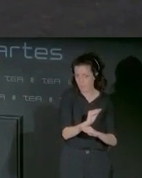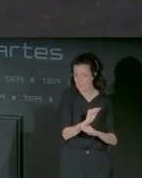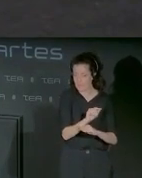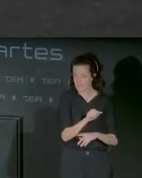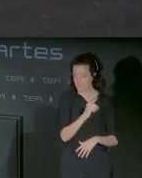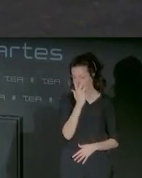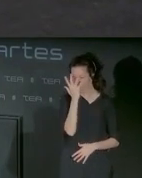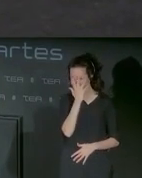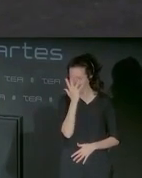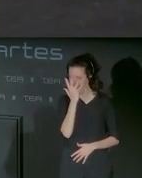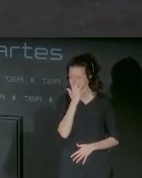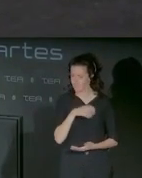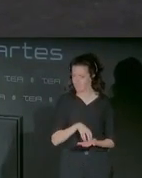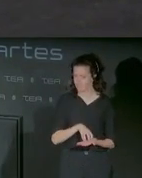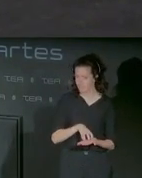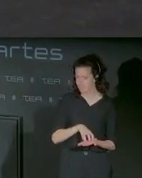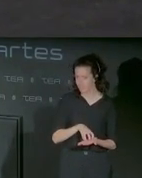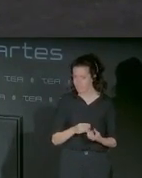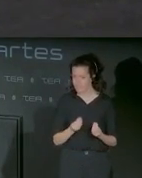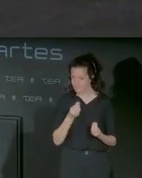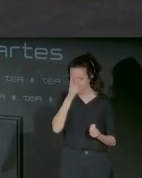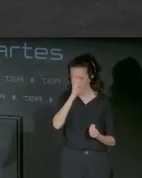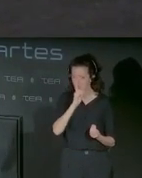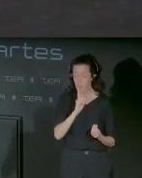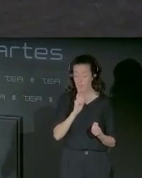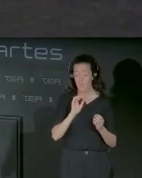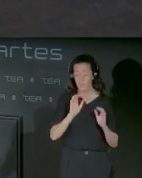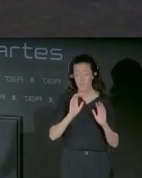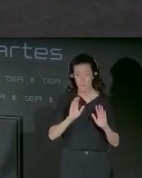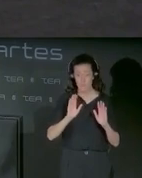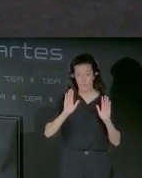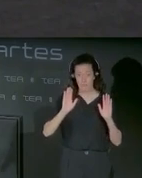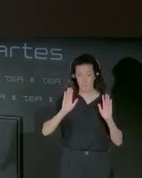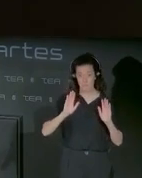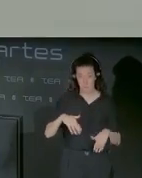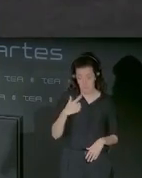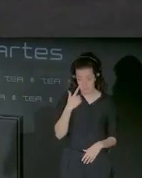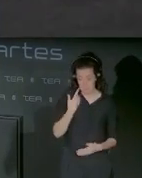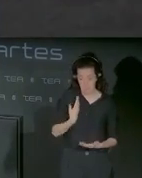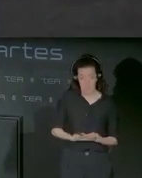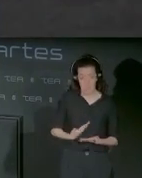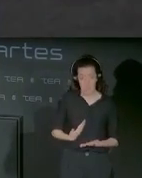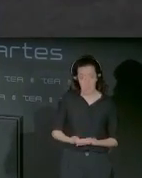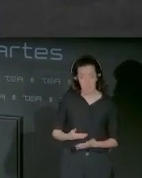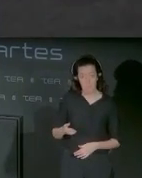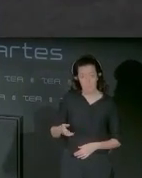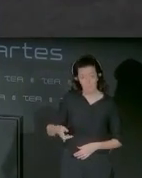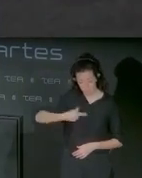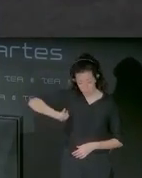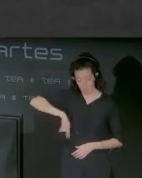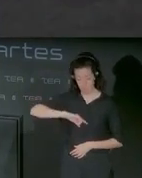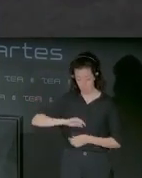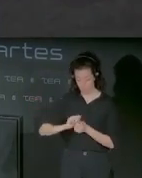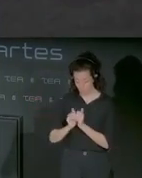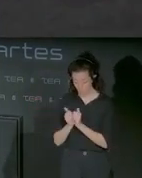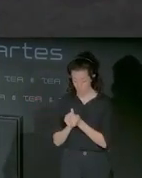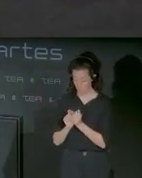saw what did they applied, they were happy. Because video games